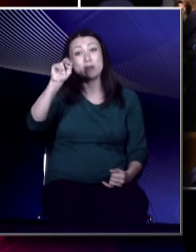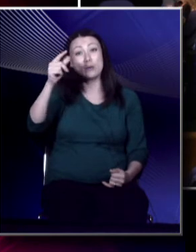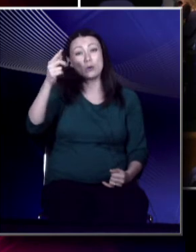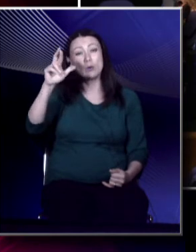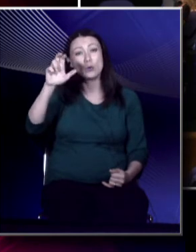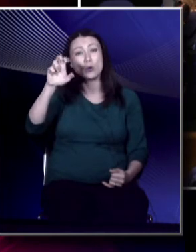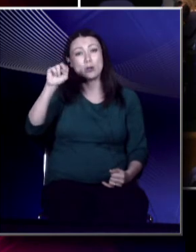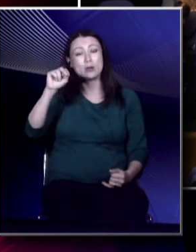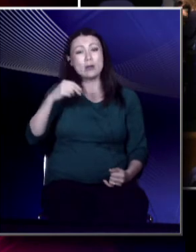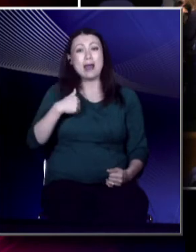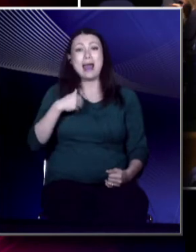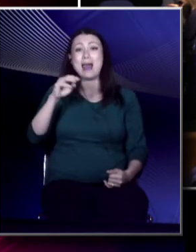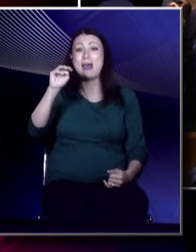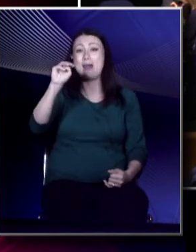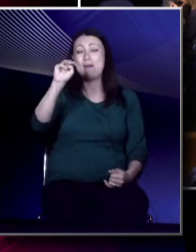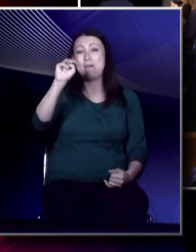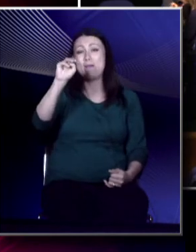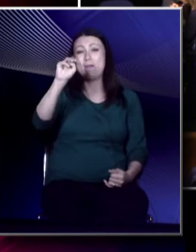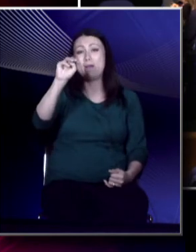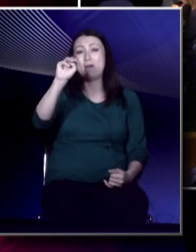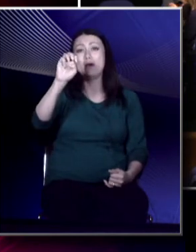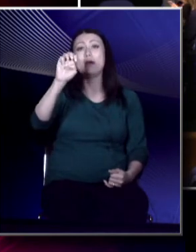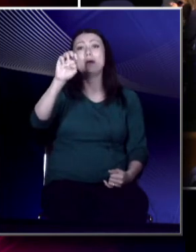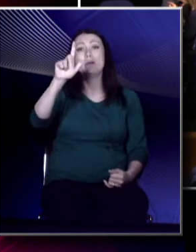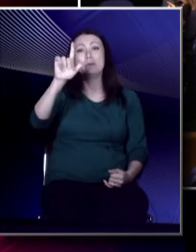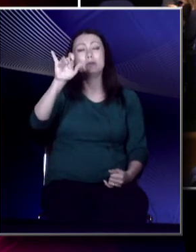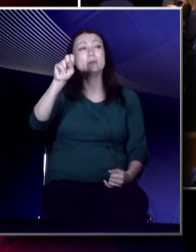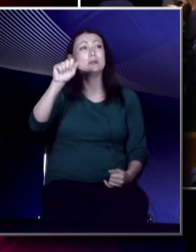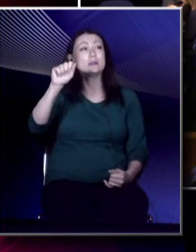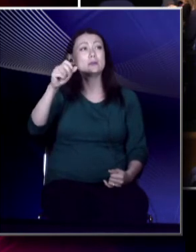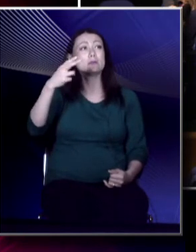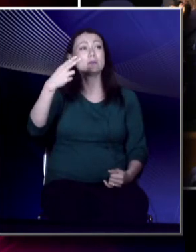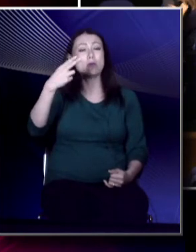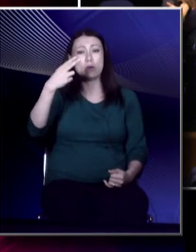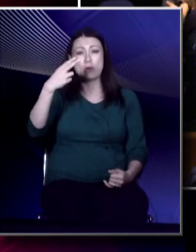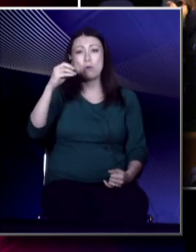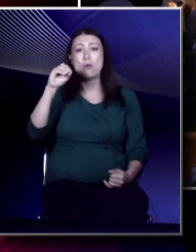I got Melissa Holt, H-O-E-L. Okay, I want to make sure I have that